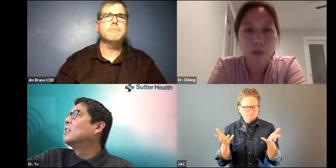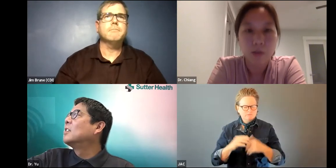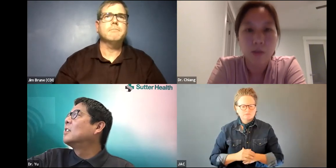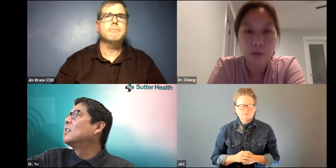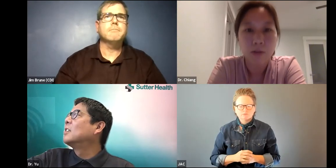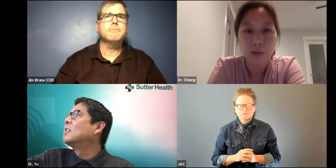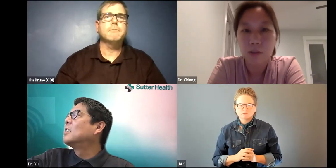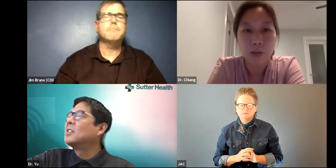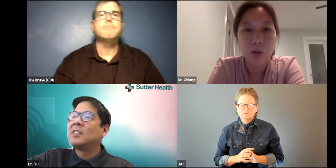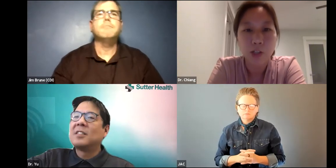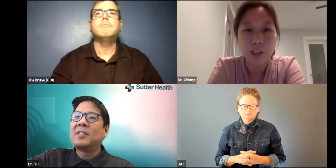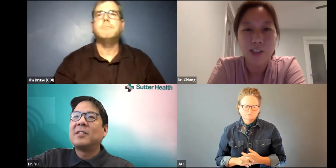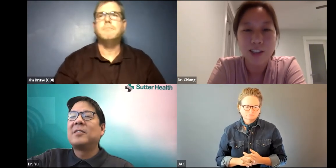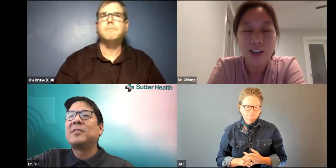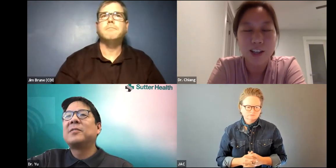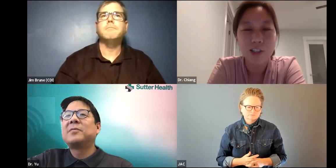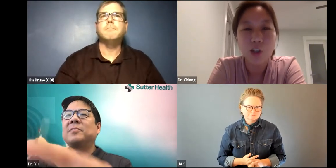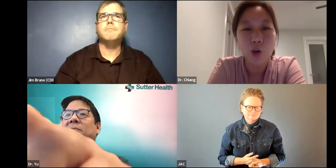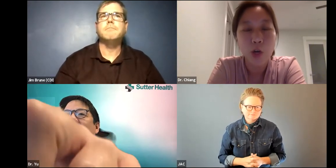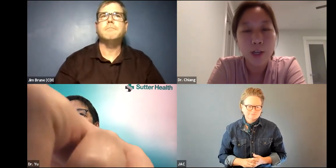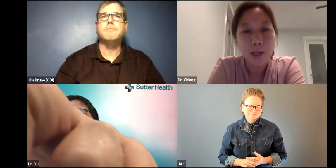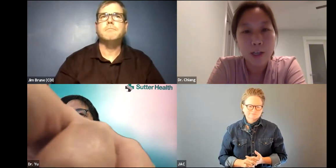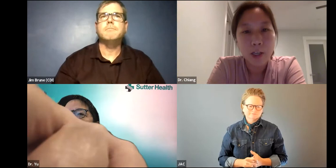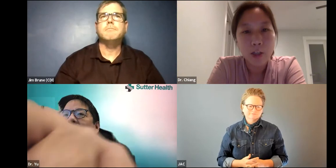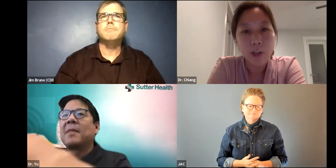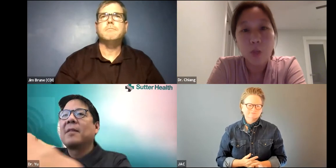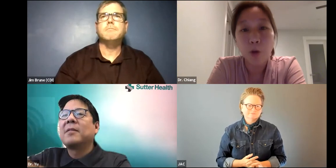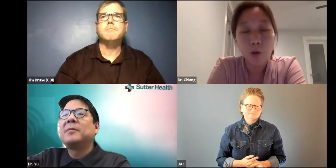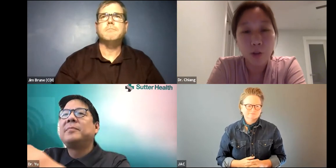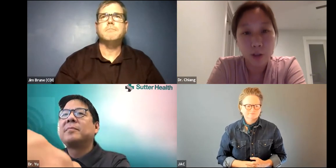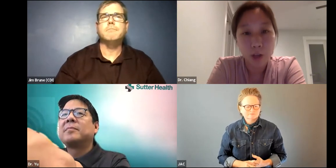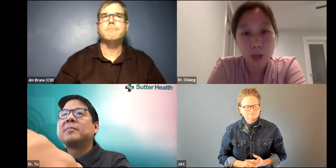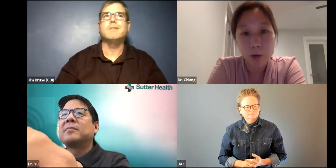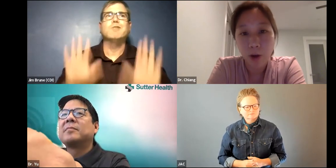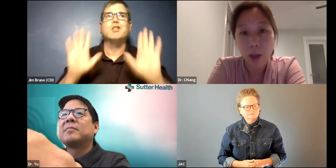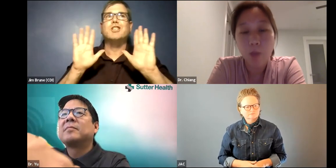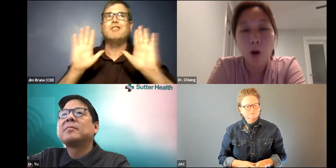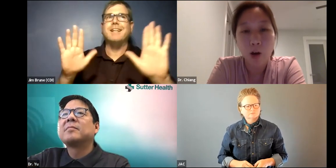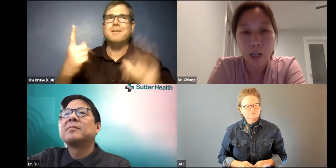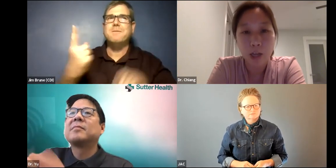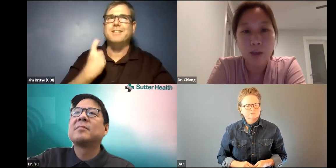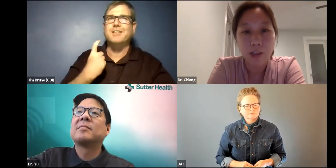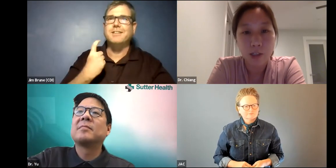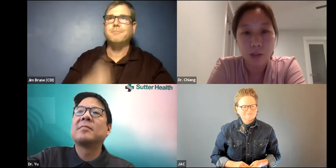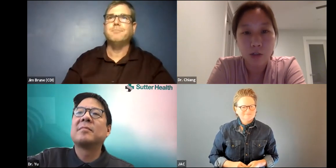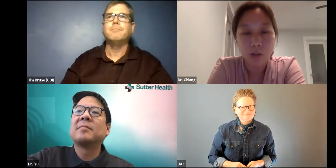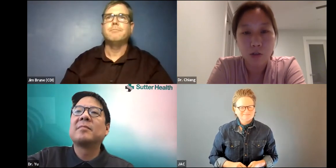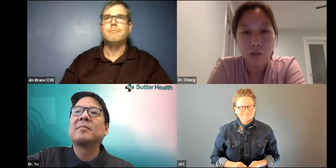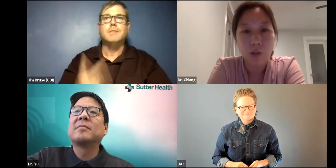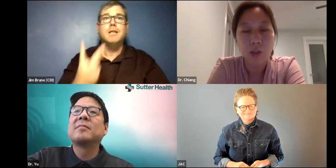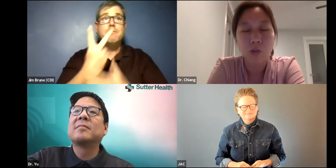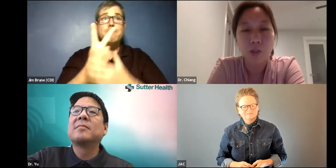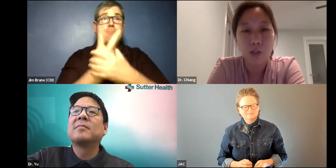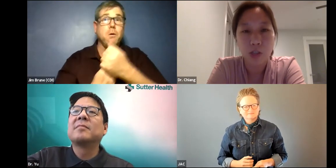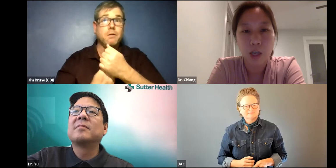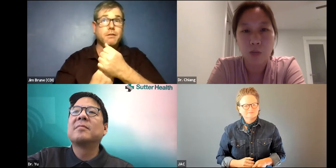two? It's a great question. So they're both mRNA vaccines.